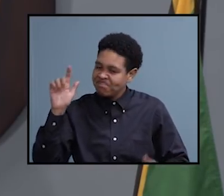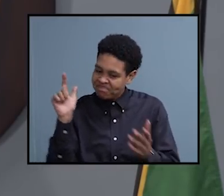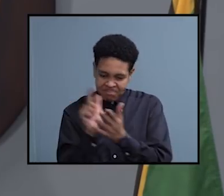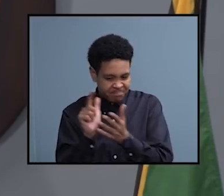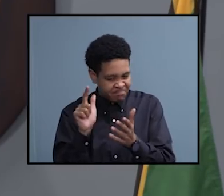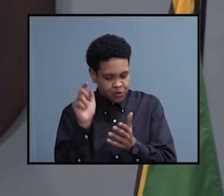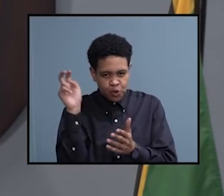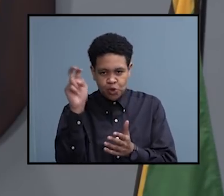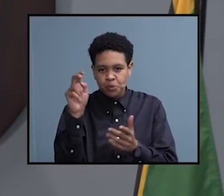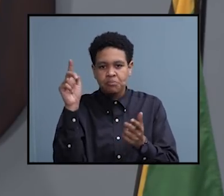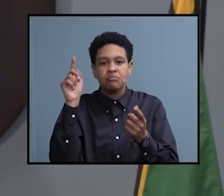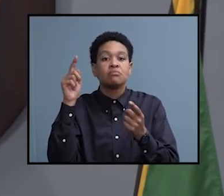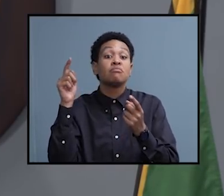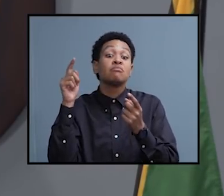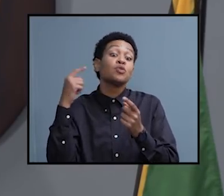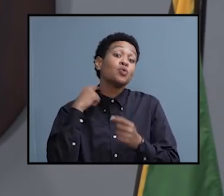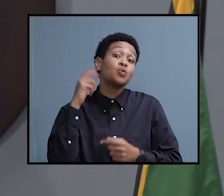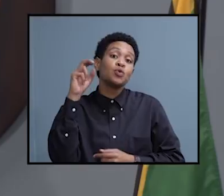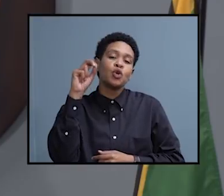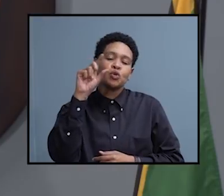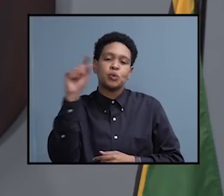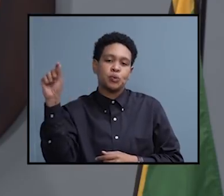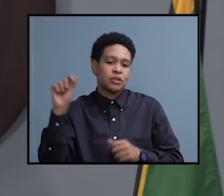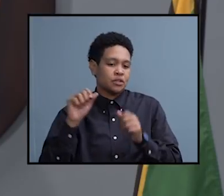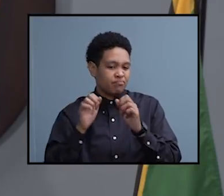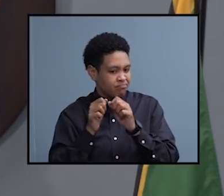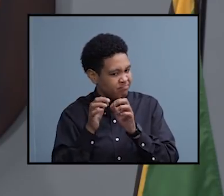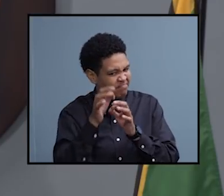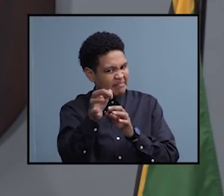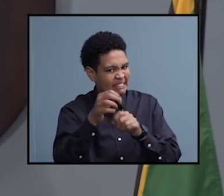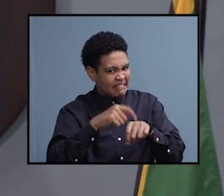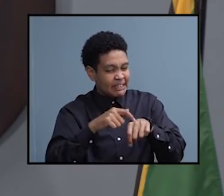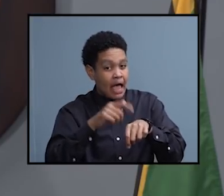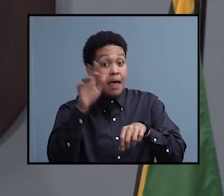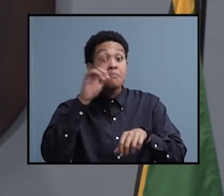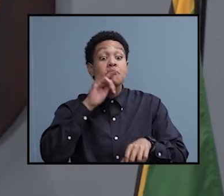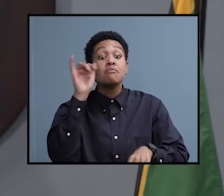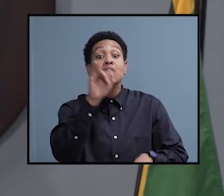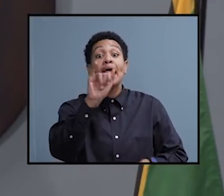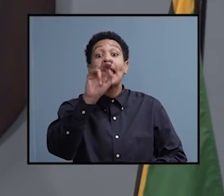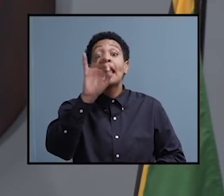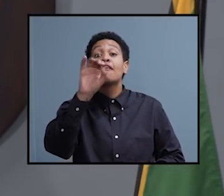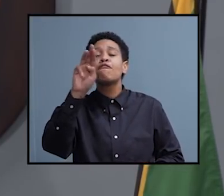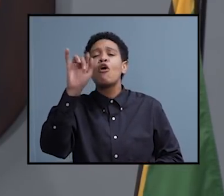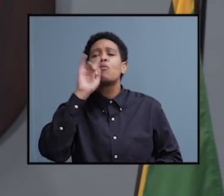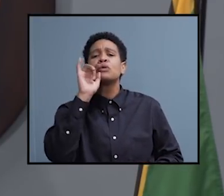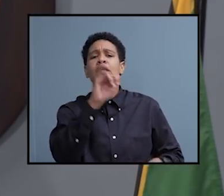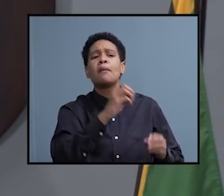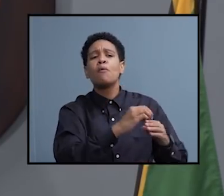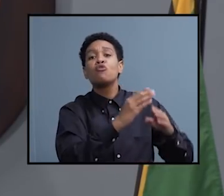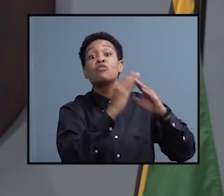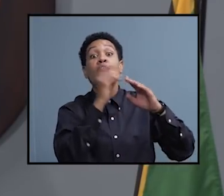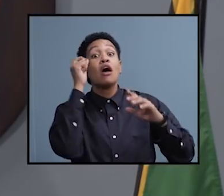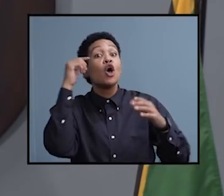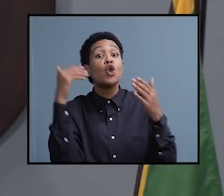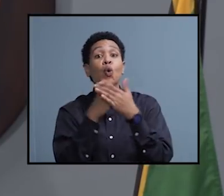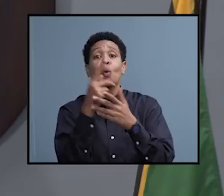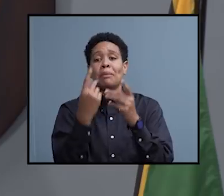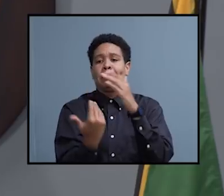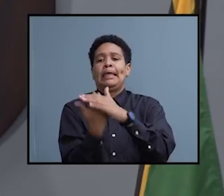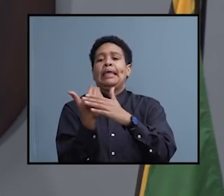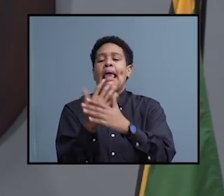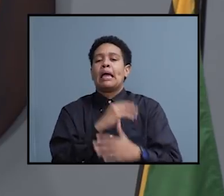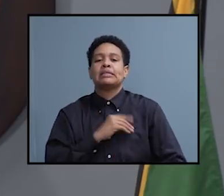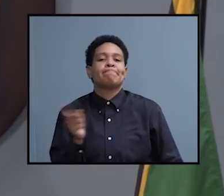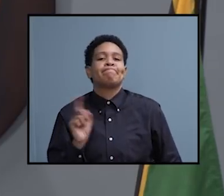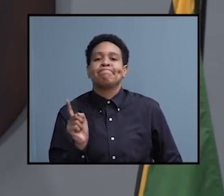2020. The existing restrictions in relation to infirmaries will remain. This means no new patients will be